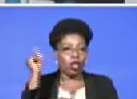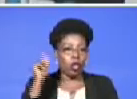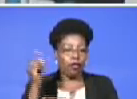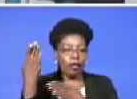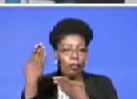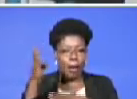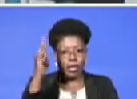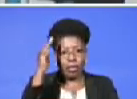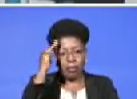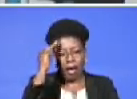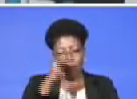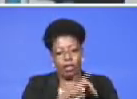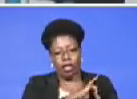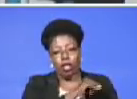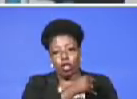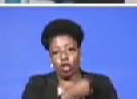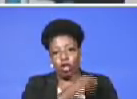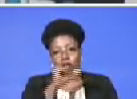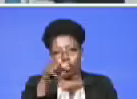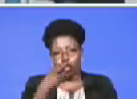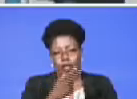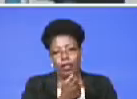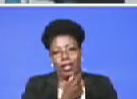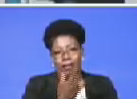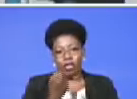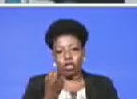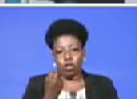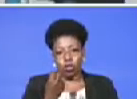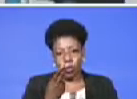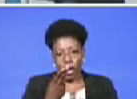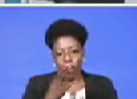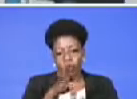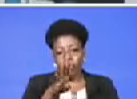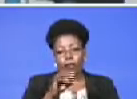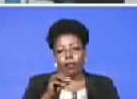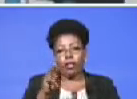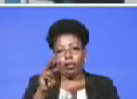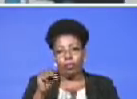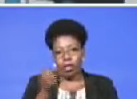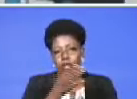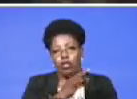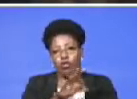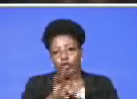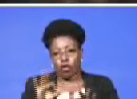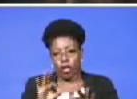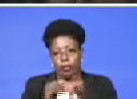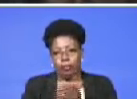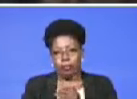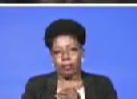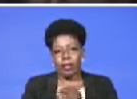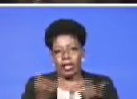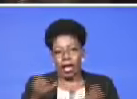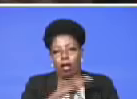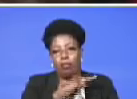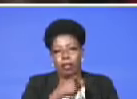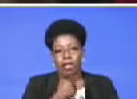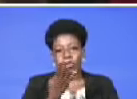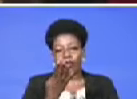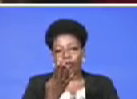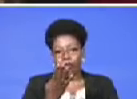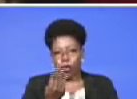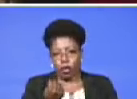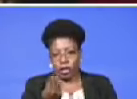was Marvin Johnson Jr. in the boys' 11-12 50-meter free in a time of 26:30, bringing his medal haul to